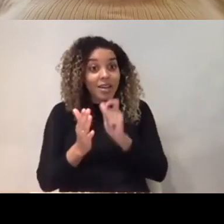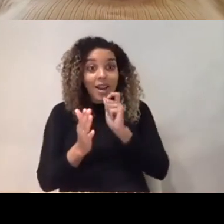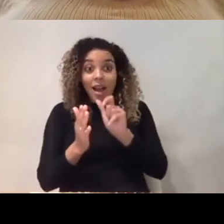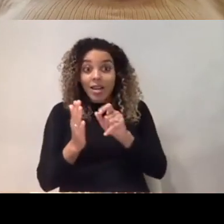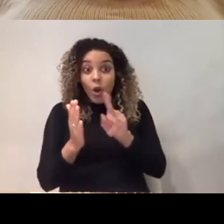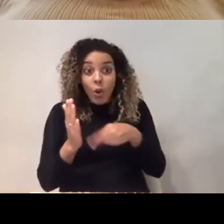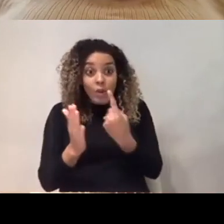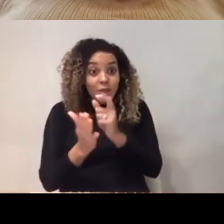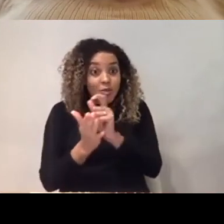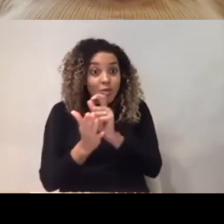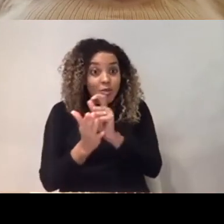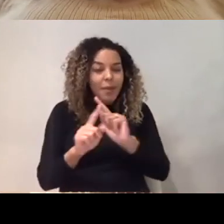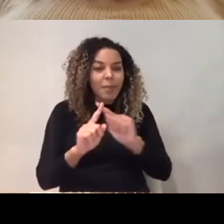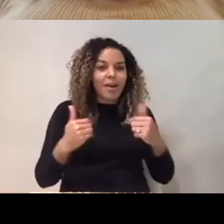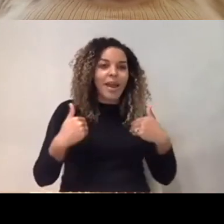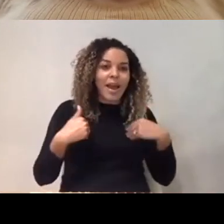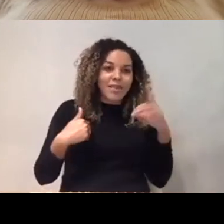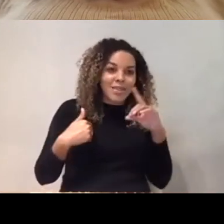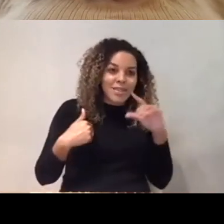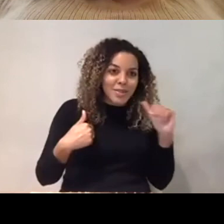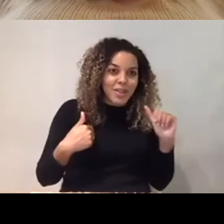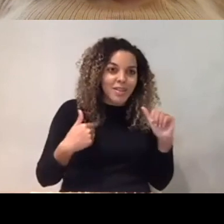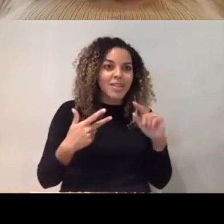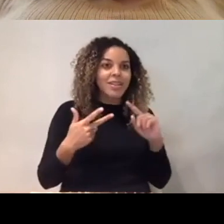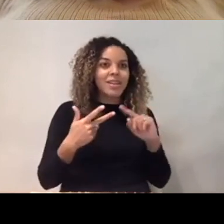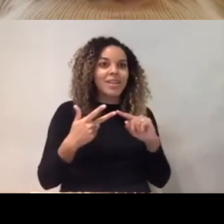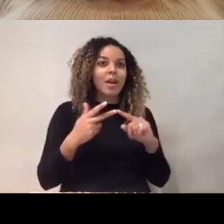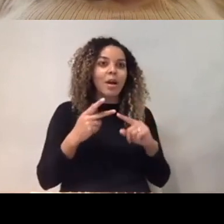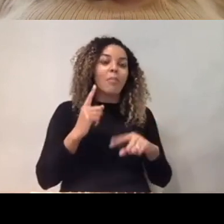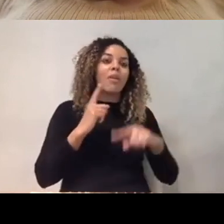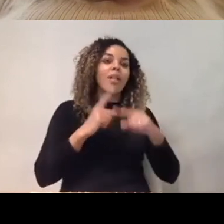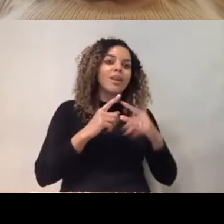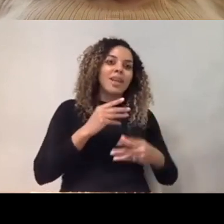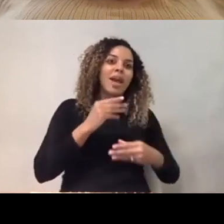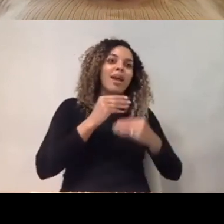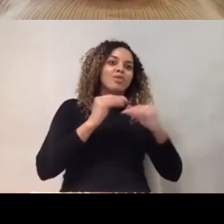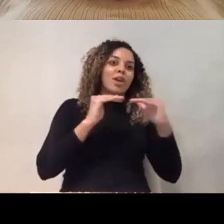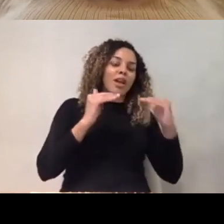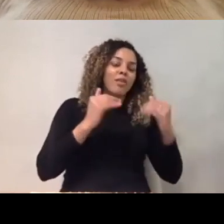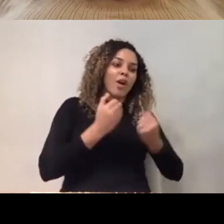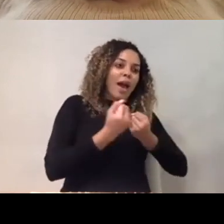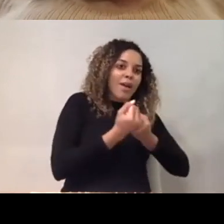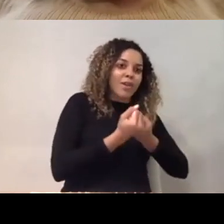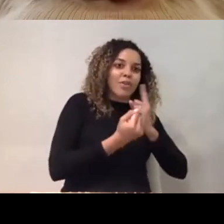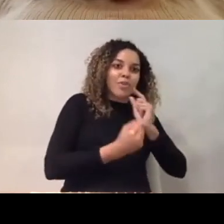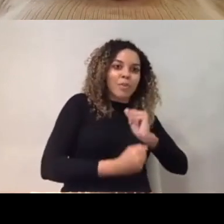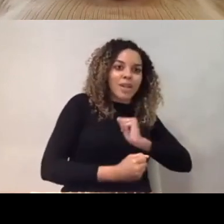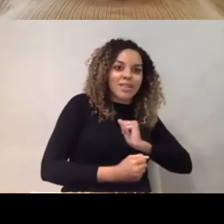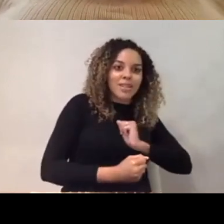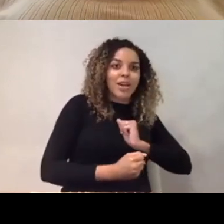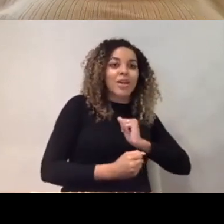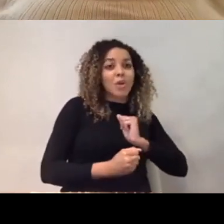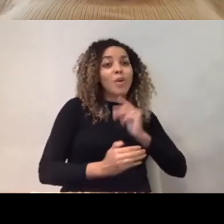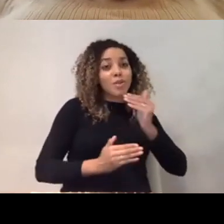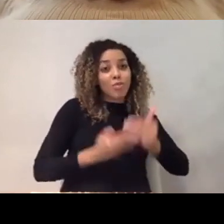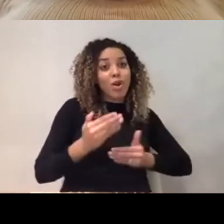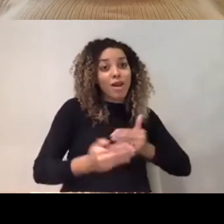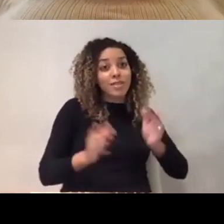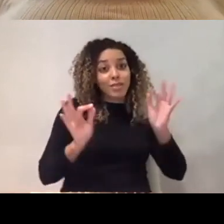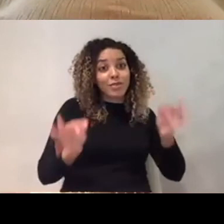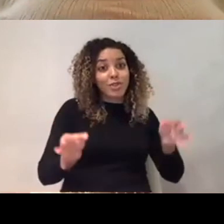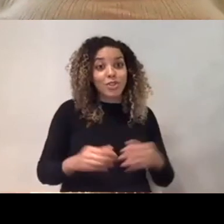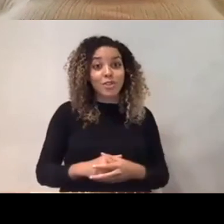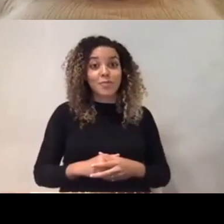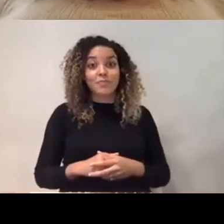who has to take on this extra level of advocacy. So it's a process. I